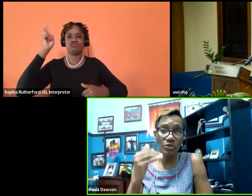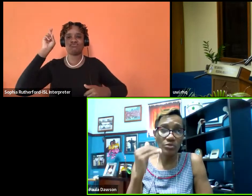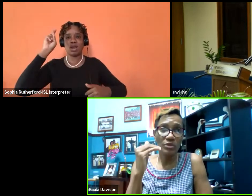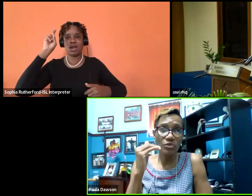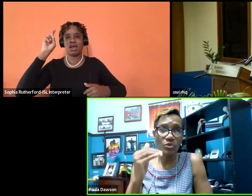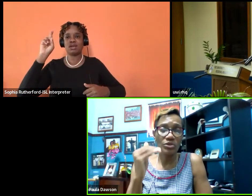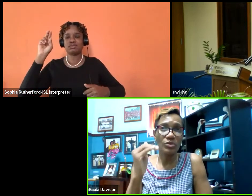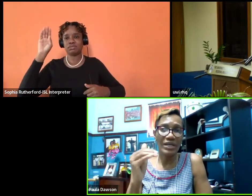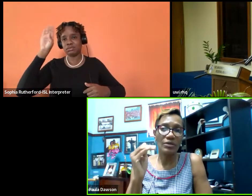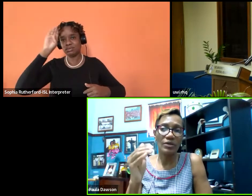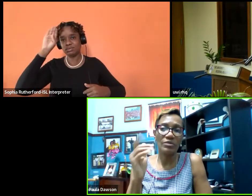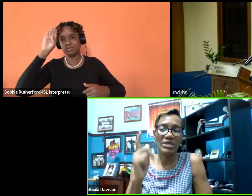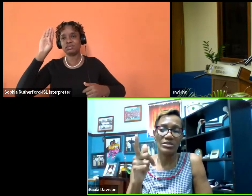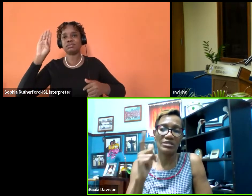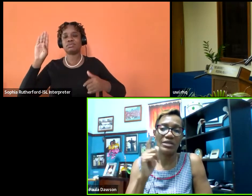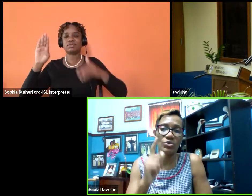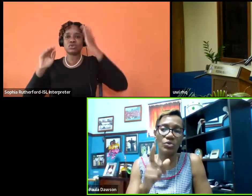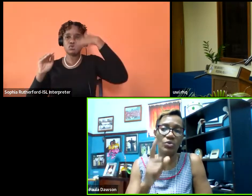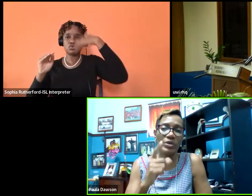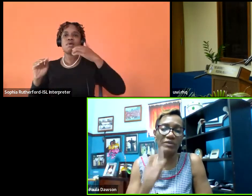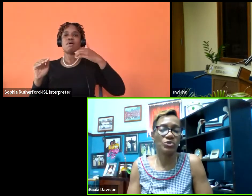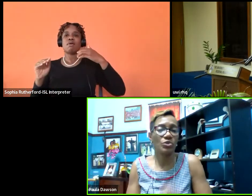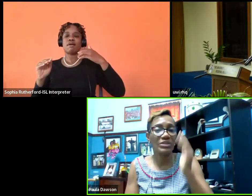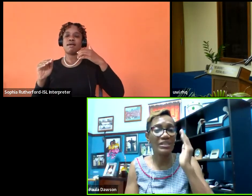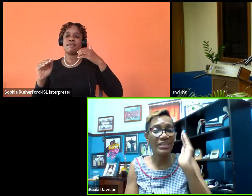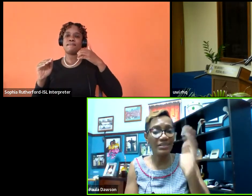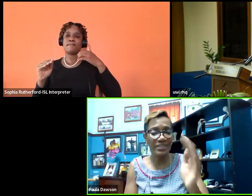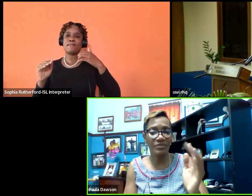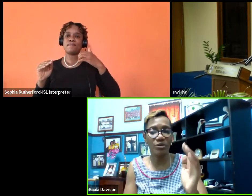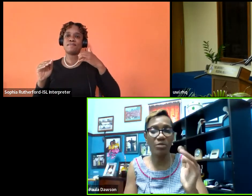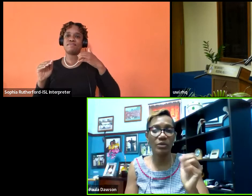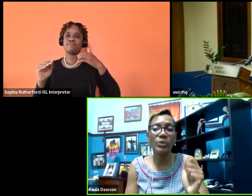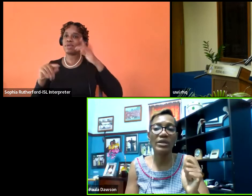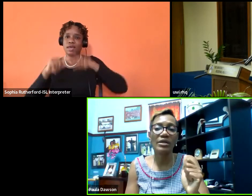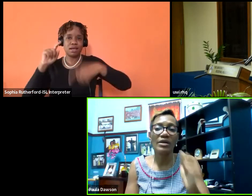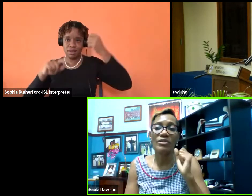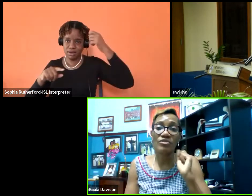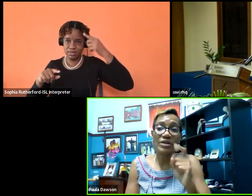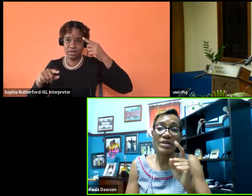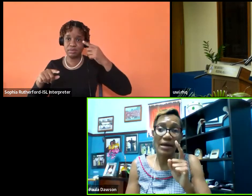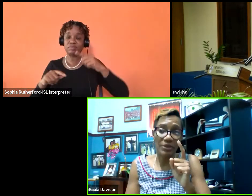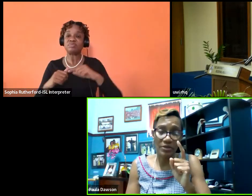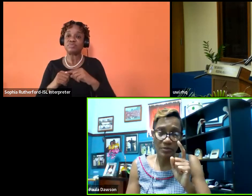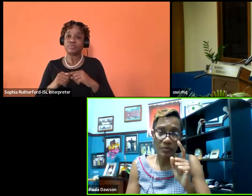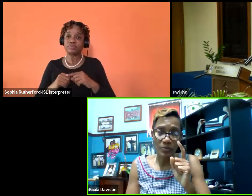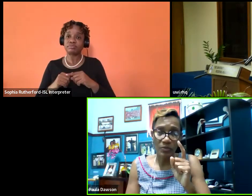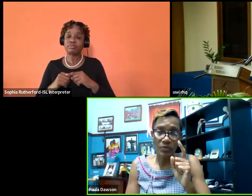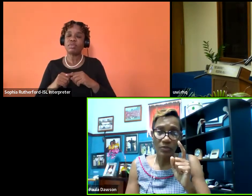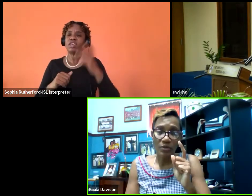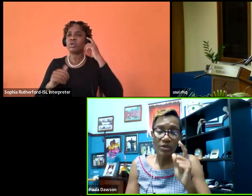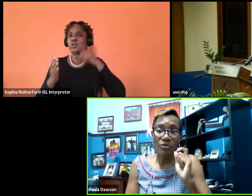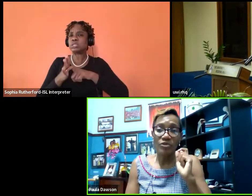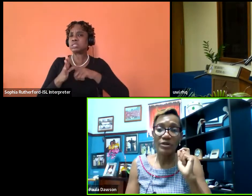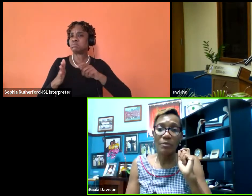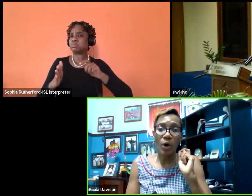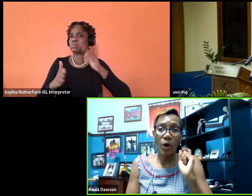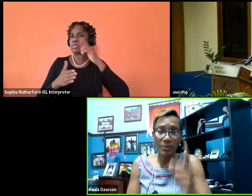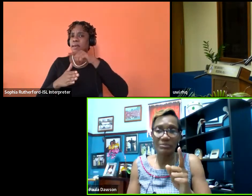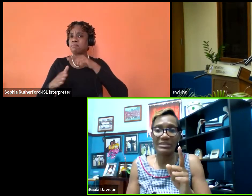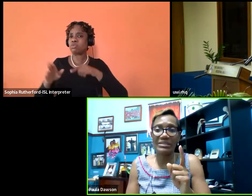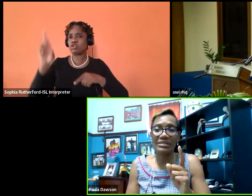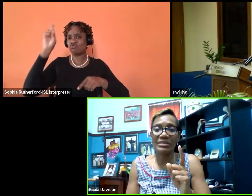were to look at all the patients that you know who have stroke with the left side of their body weak, they're very happy. They're